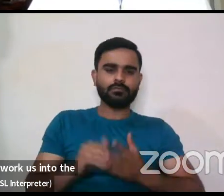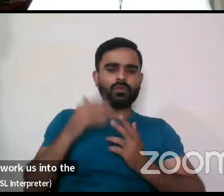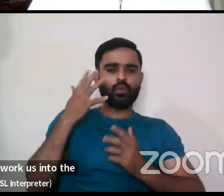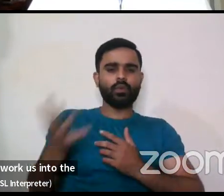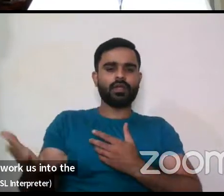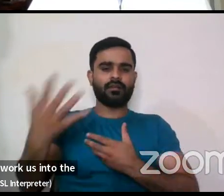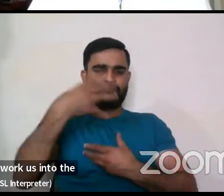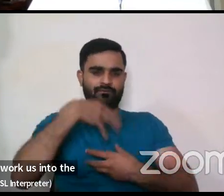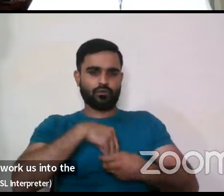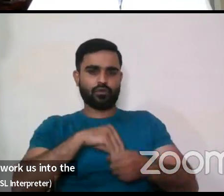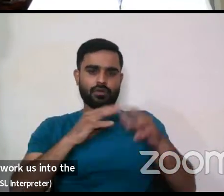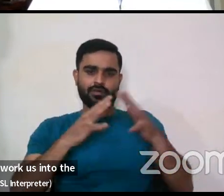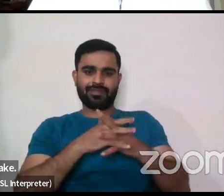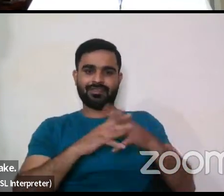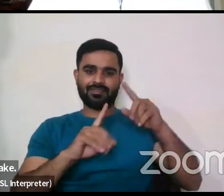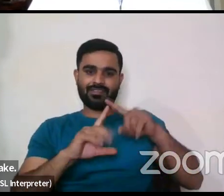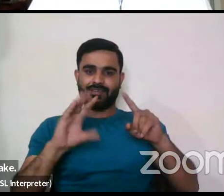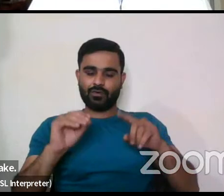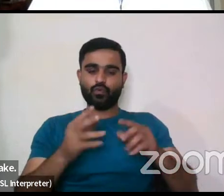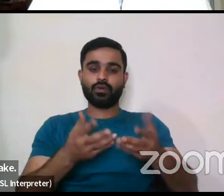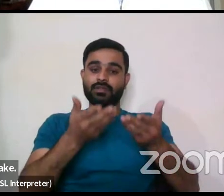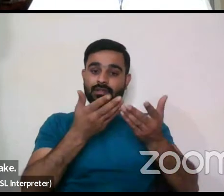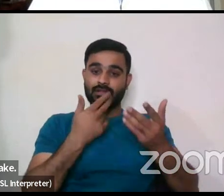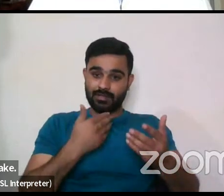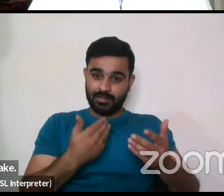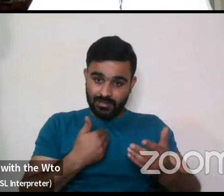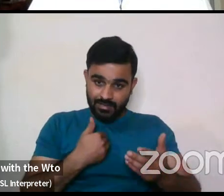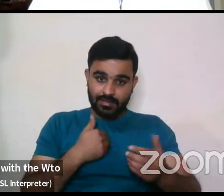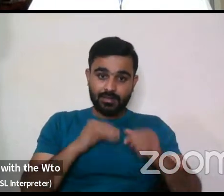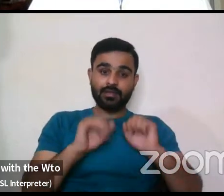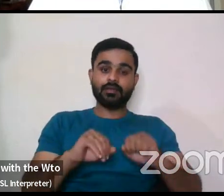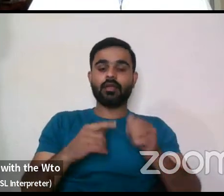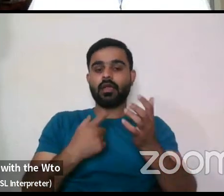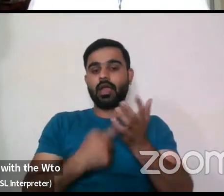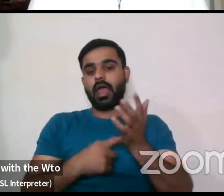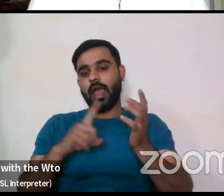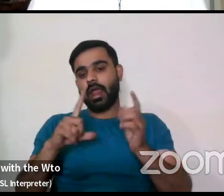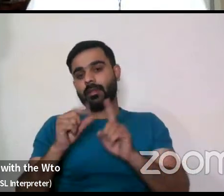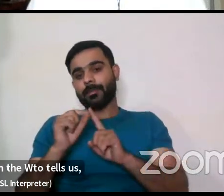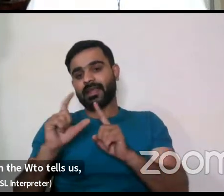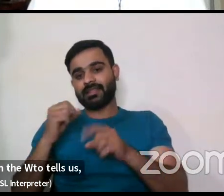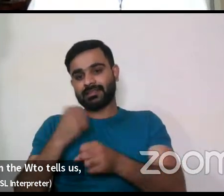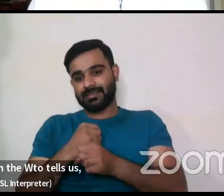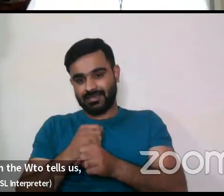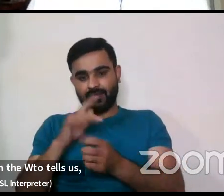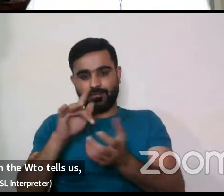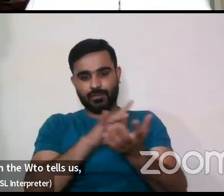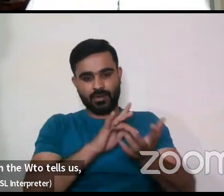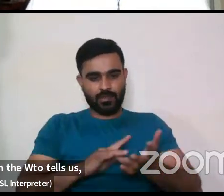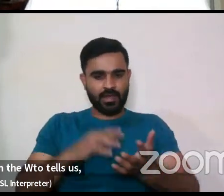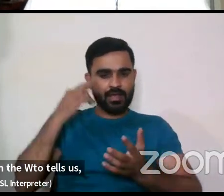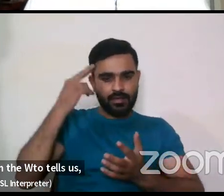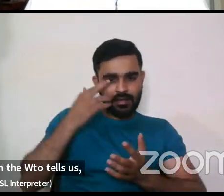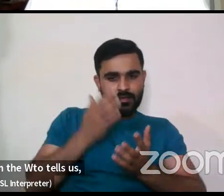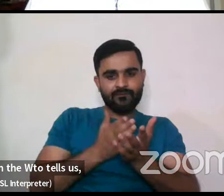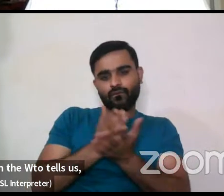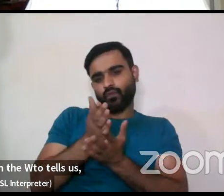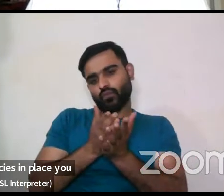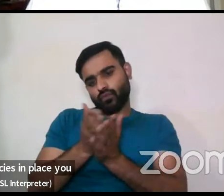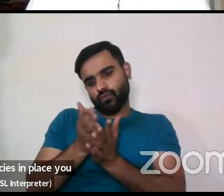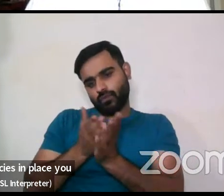only when the WTO tells us, or we adopt it after we have LPG policies in place So there's a reason, there's a method to the